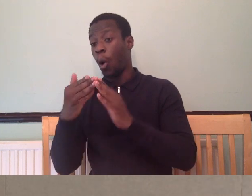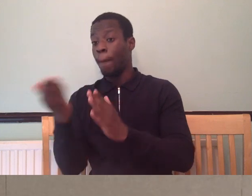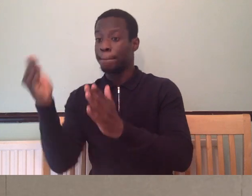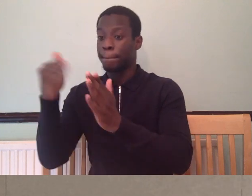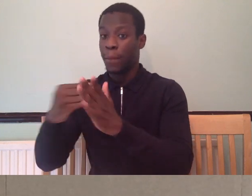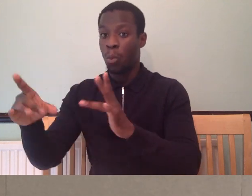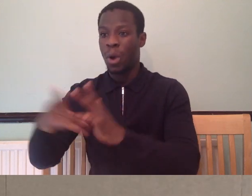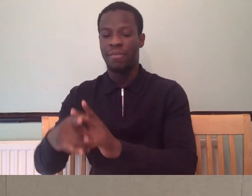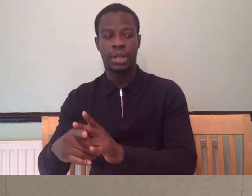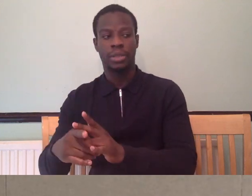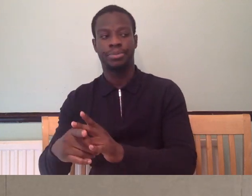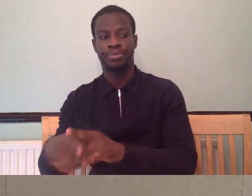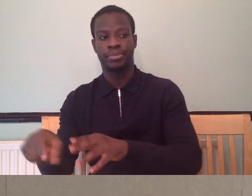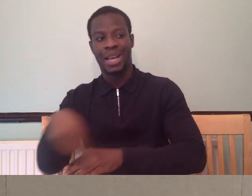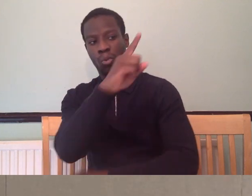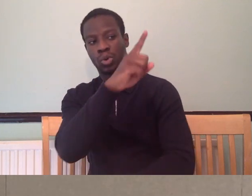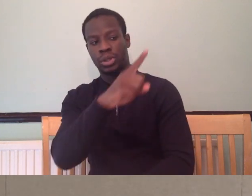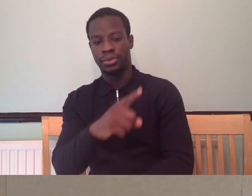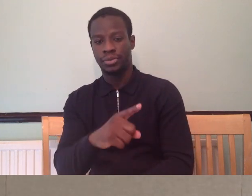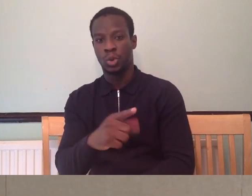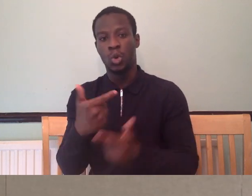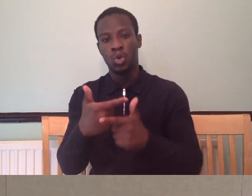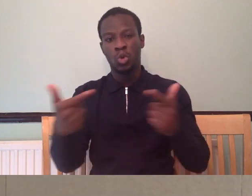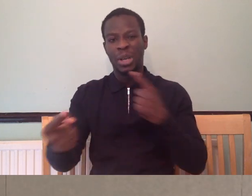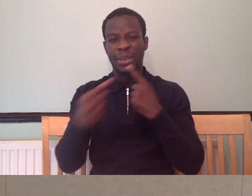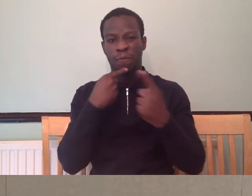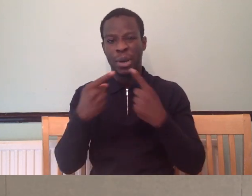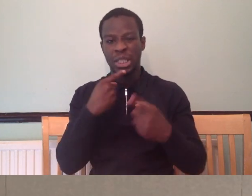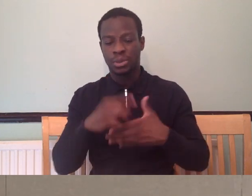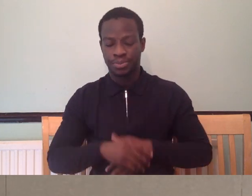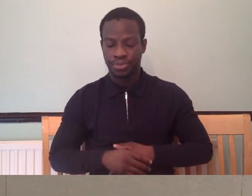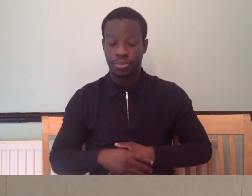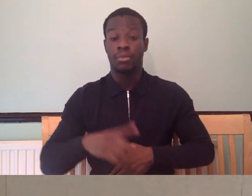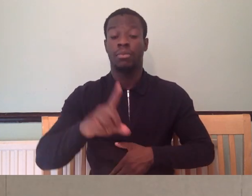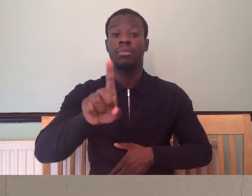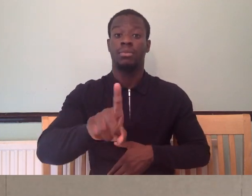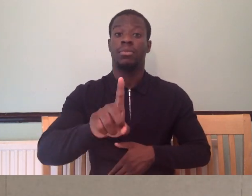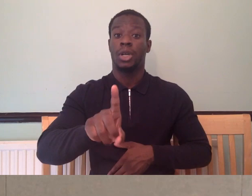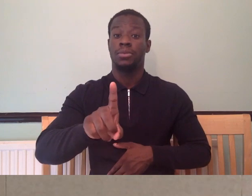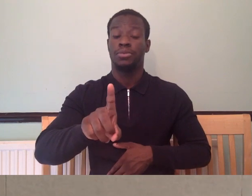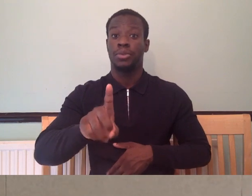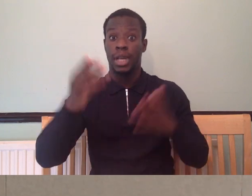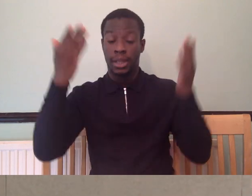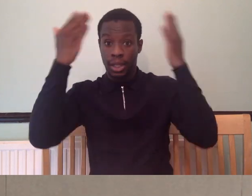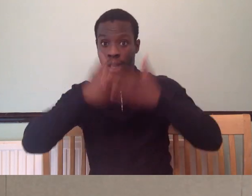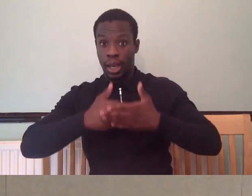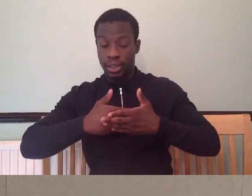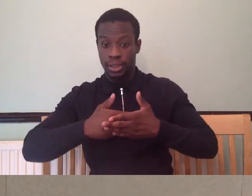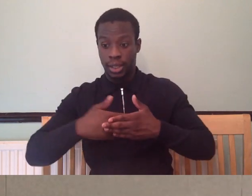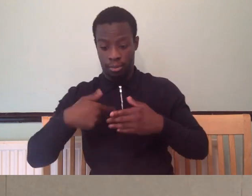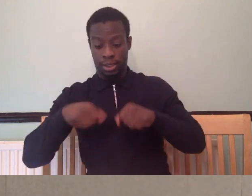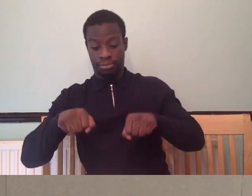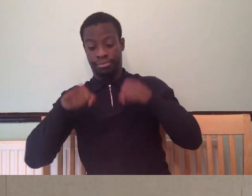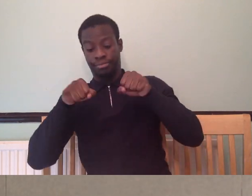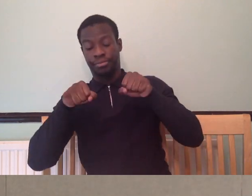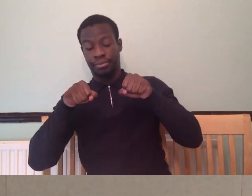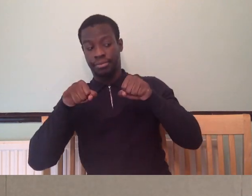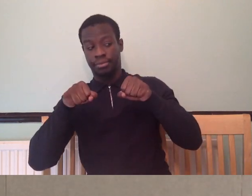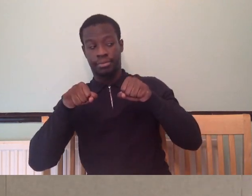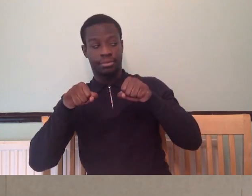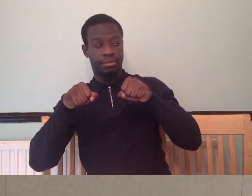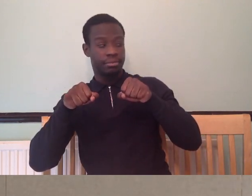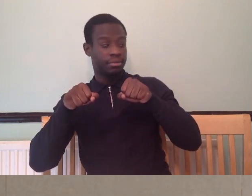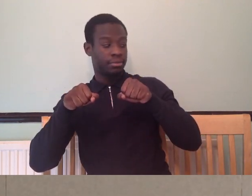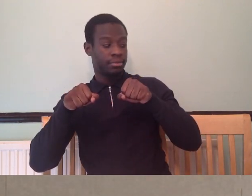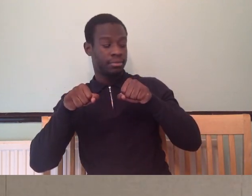tonight. Too much information, she'll say to me. But you know, in the middle of the night when she starts sneezing, there are occasions when